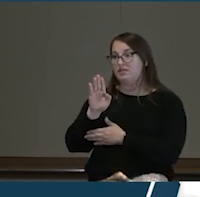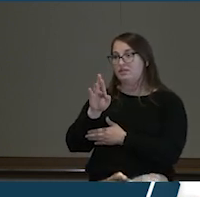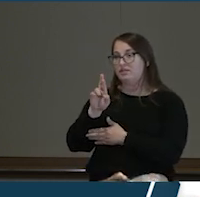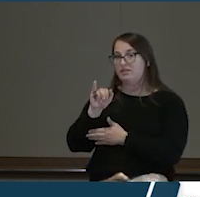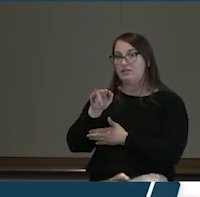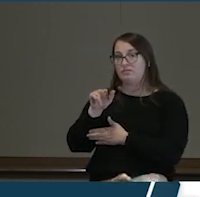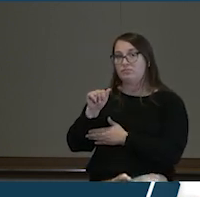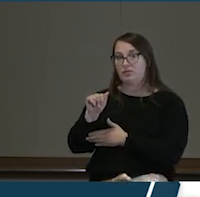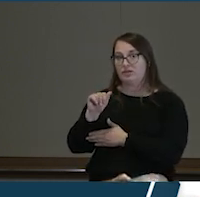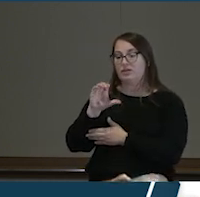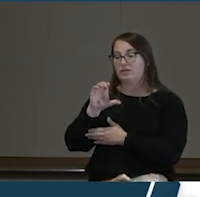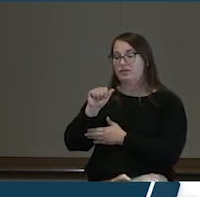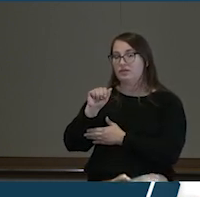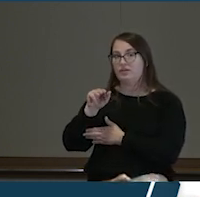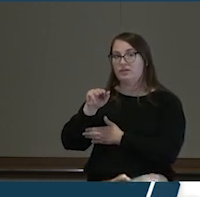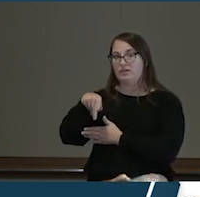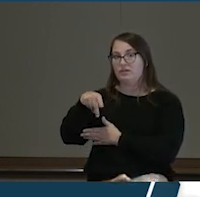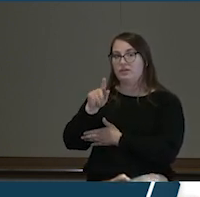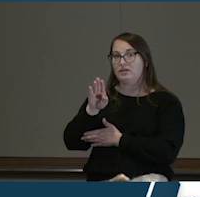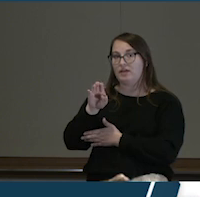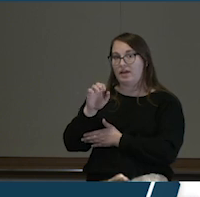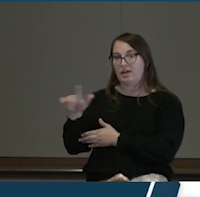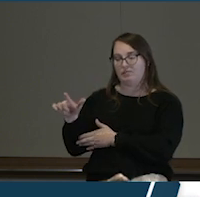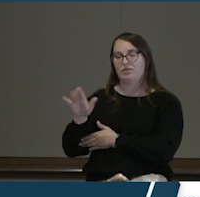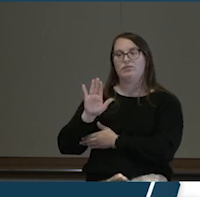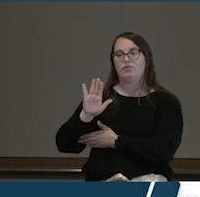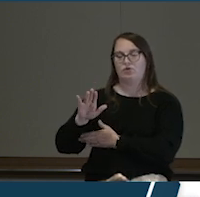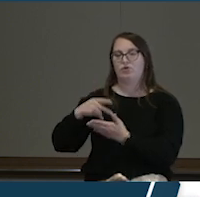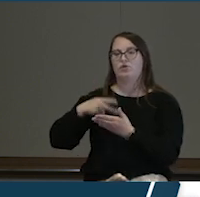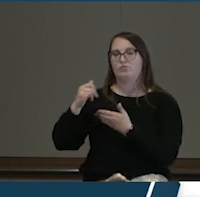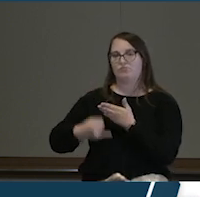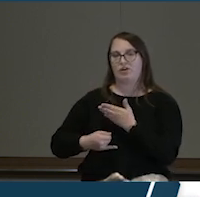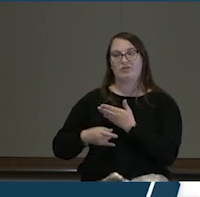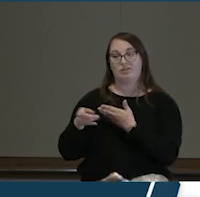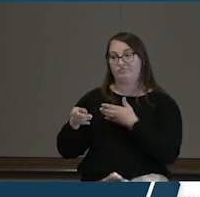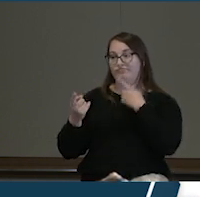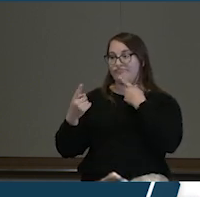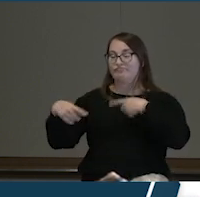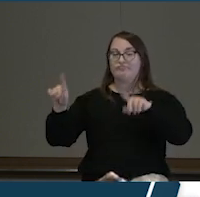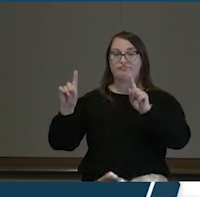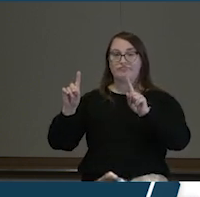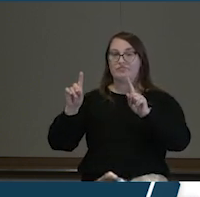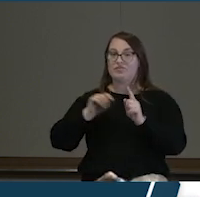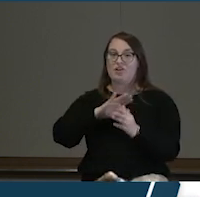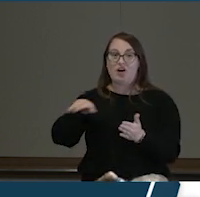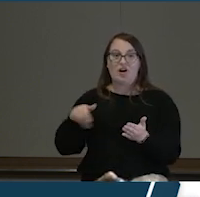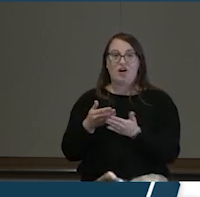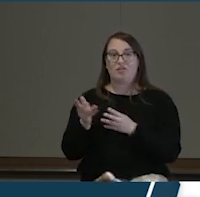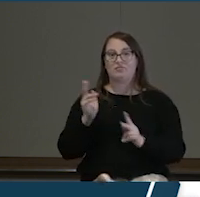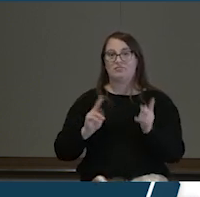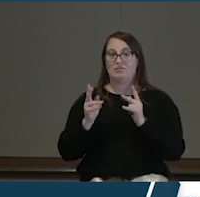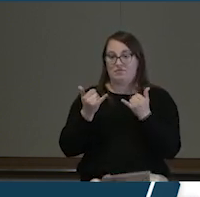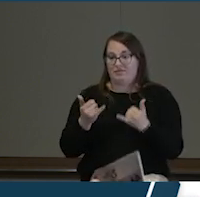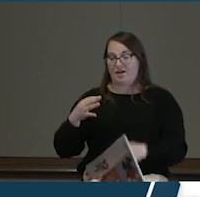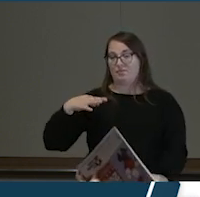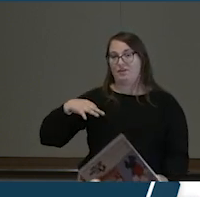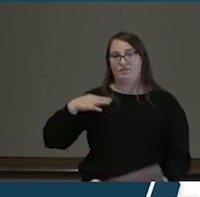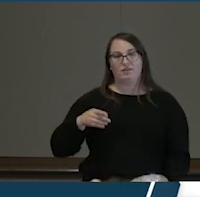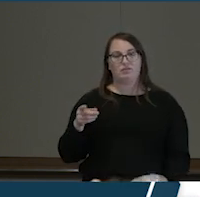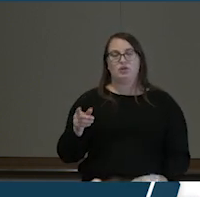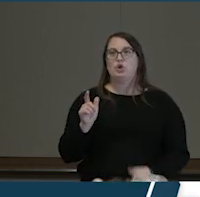in the program. That was her partner's project, and we all end up benefiting by something that she did. Now that was a big